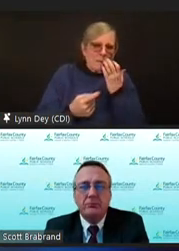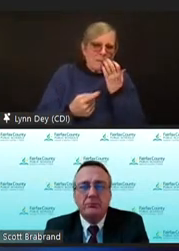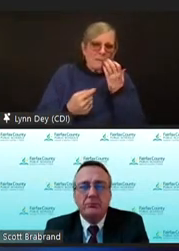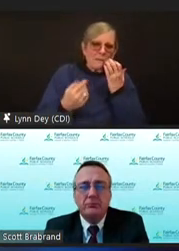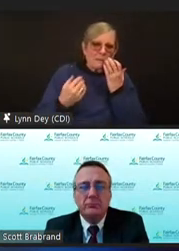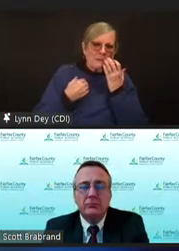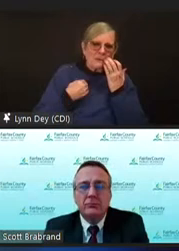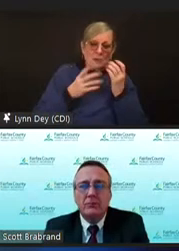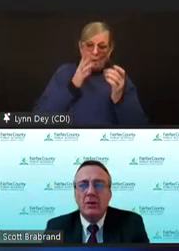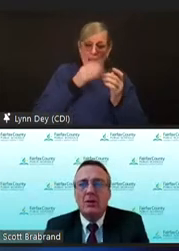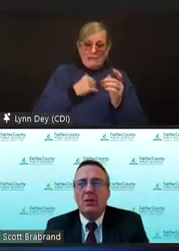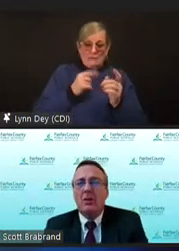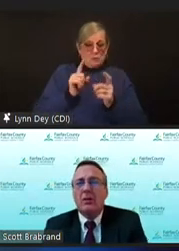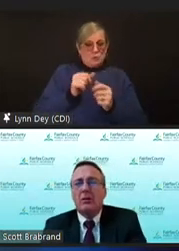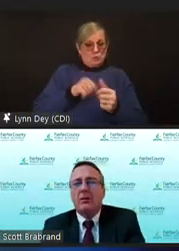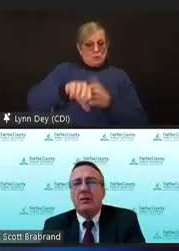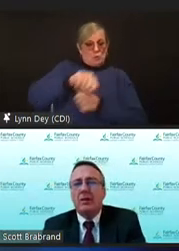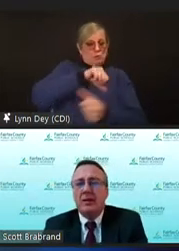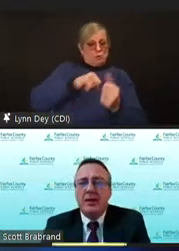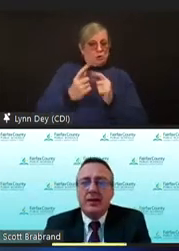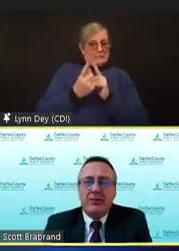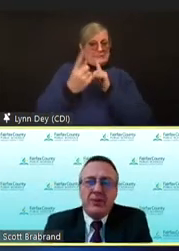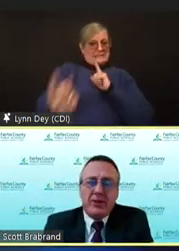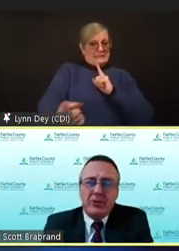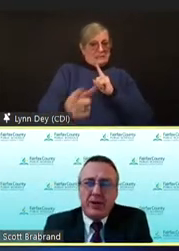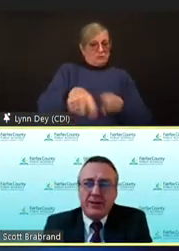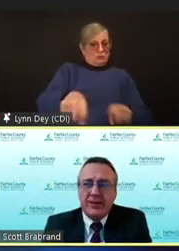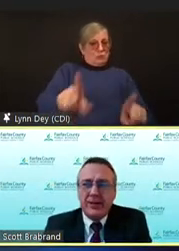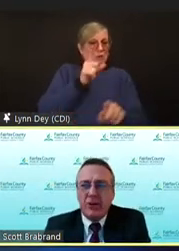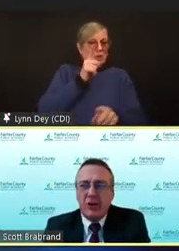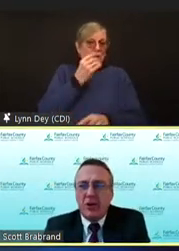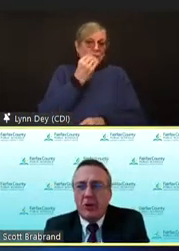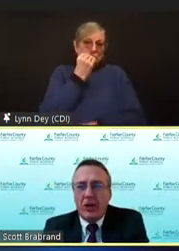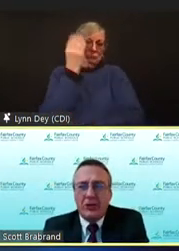at lunchtime. Yeah, thank you,